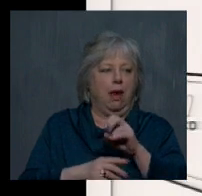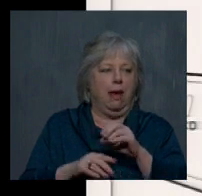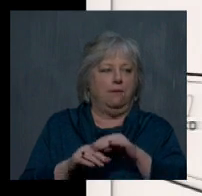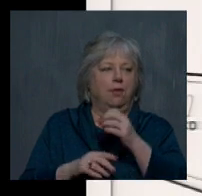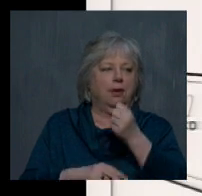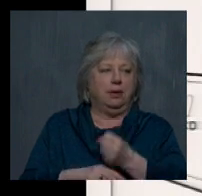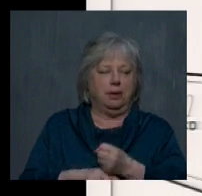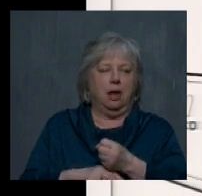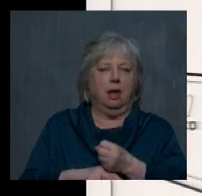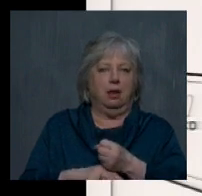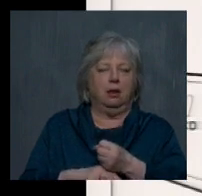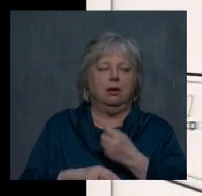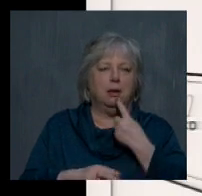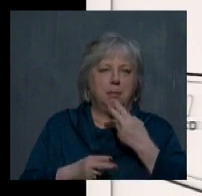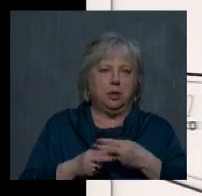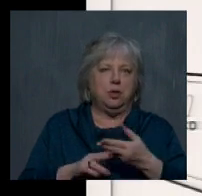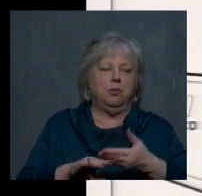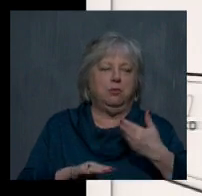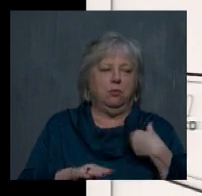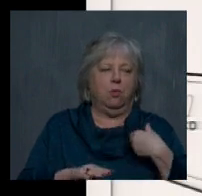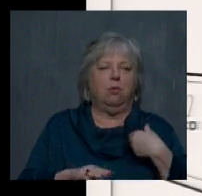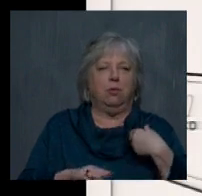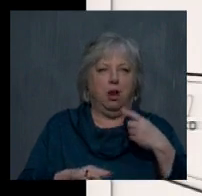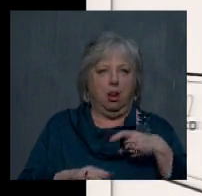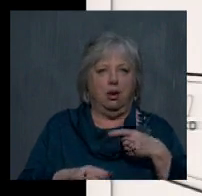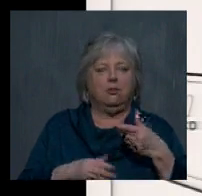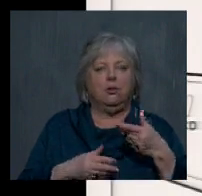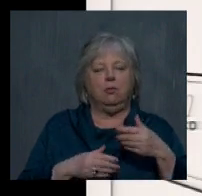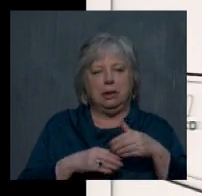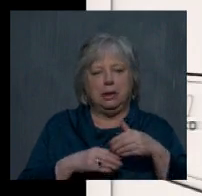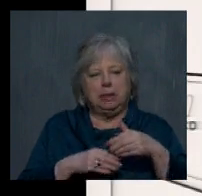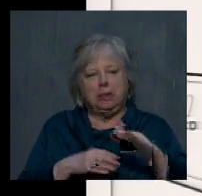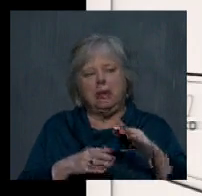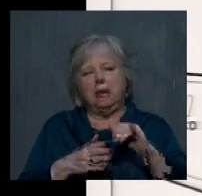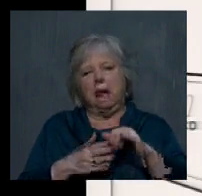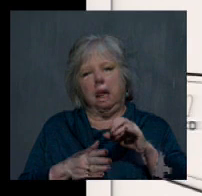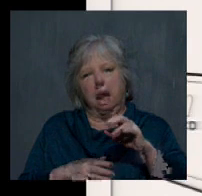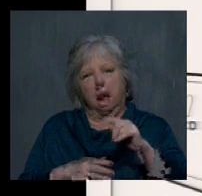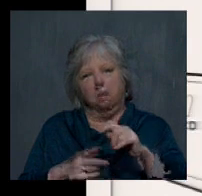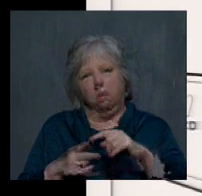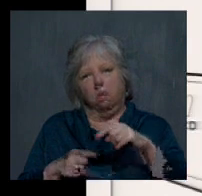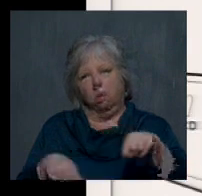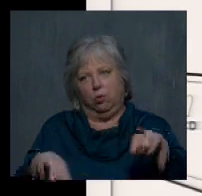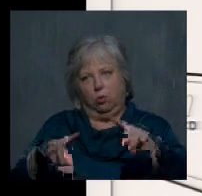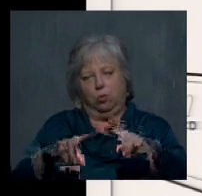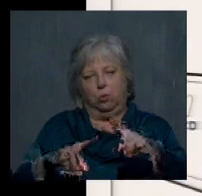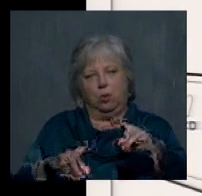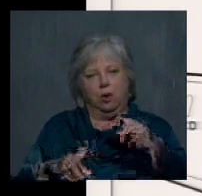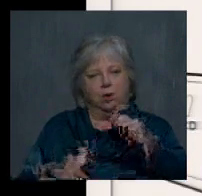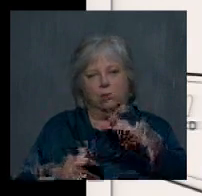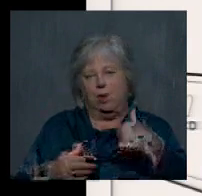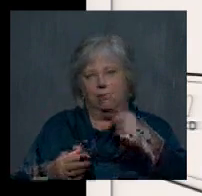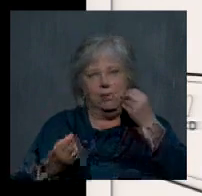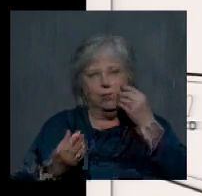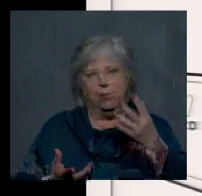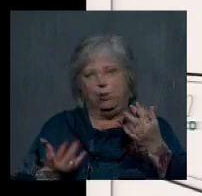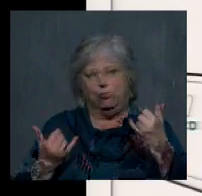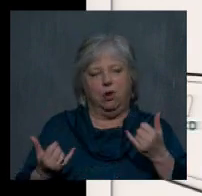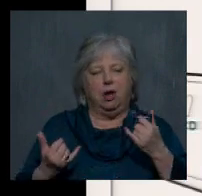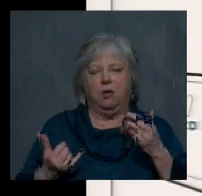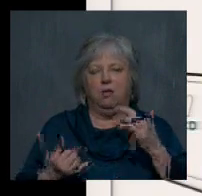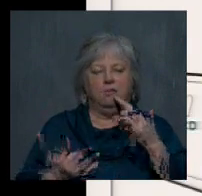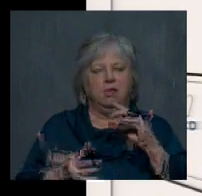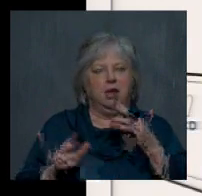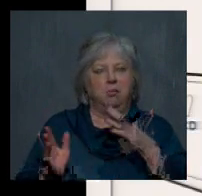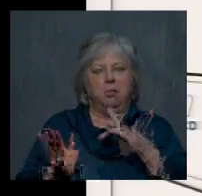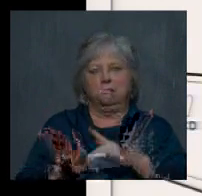south. So I'll have to send that out. That I don't have that information at the plan deal because